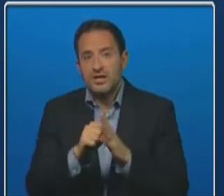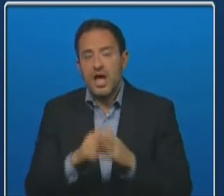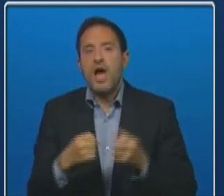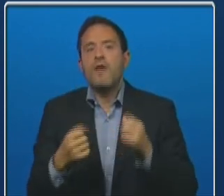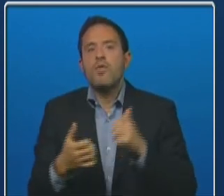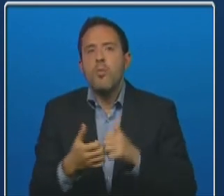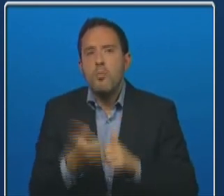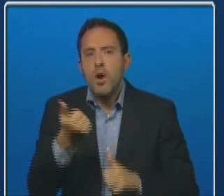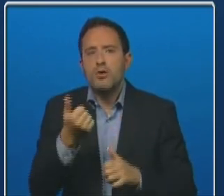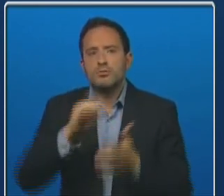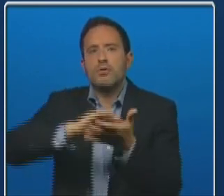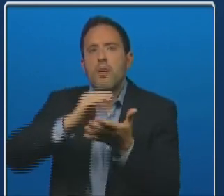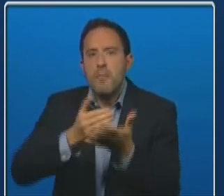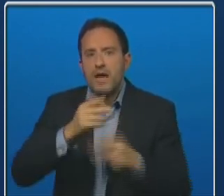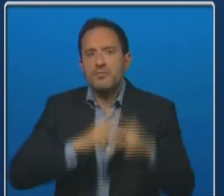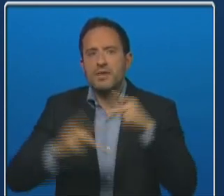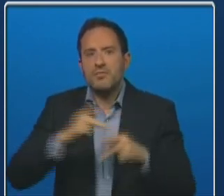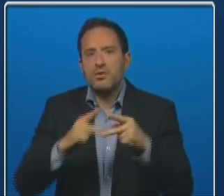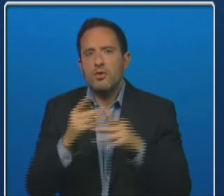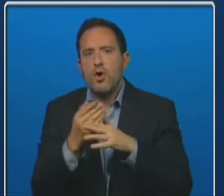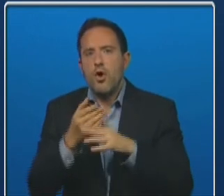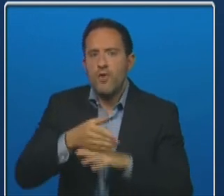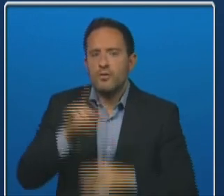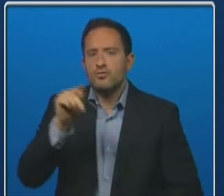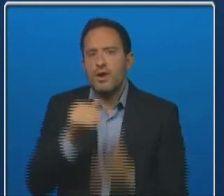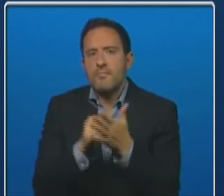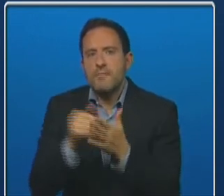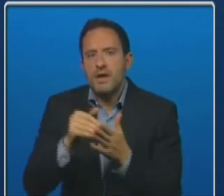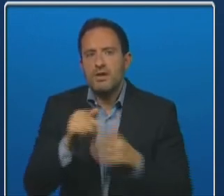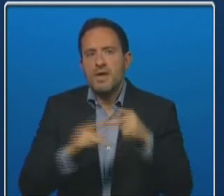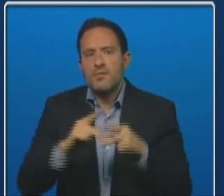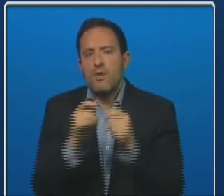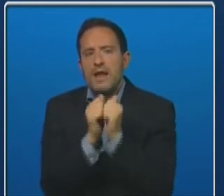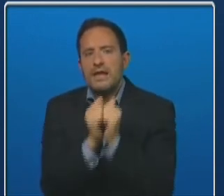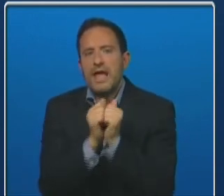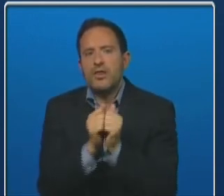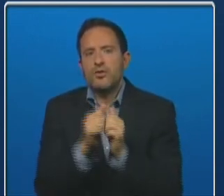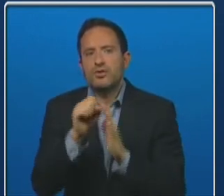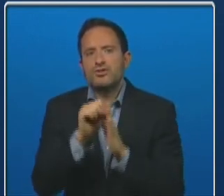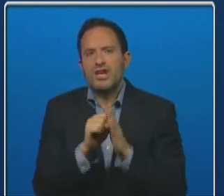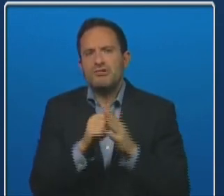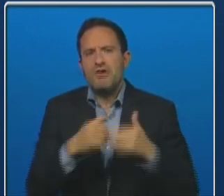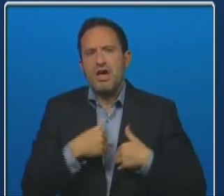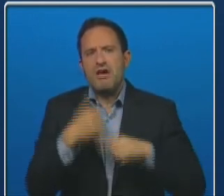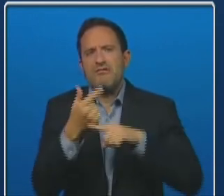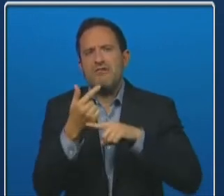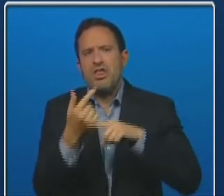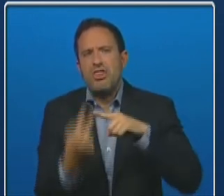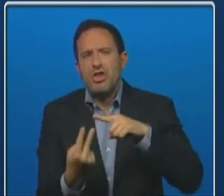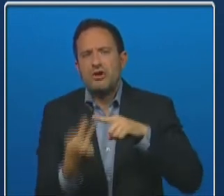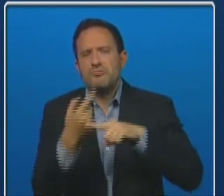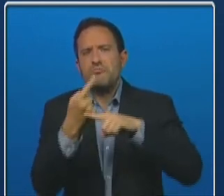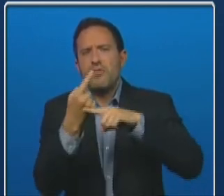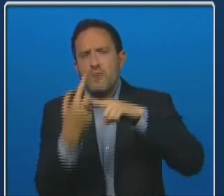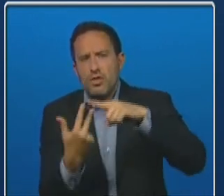with each having more than 20 million people, and together those states will hold about a third of the total seats in the House of